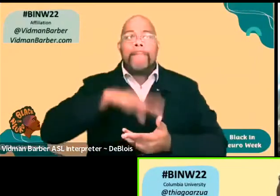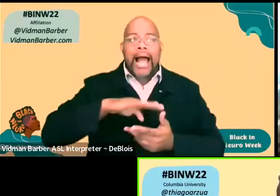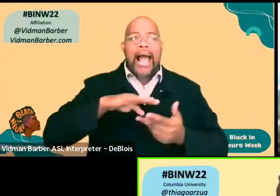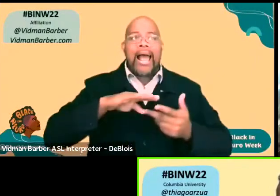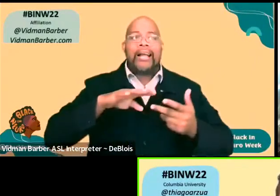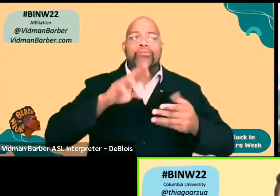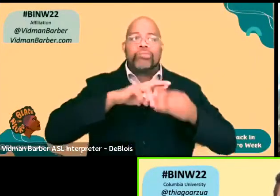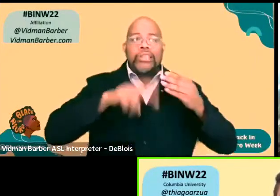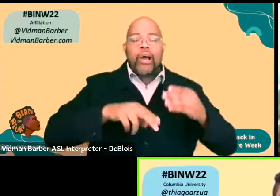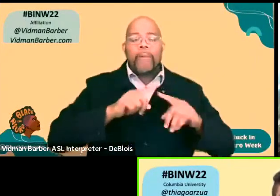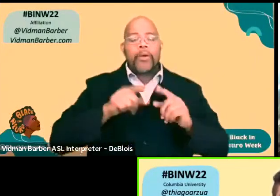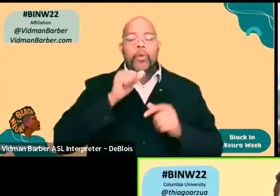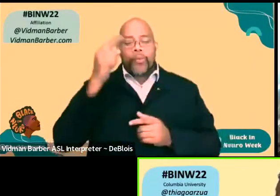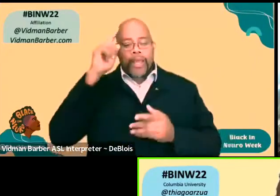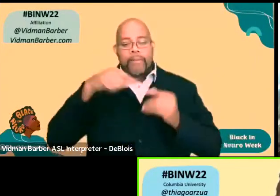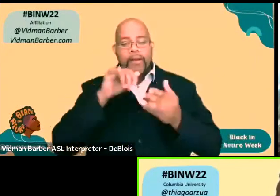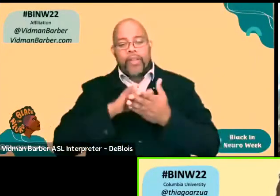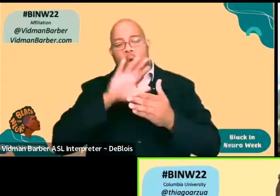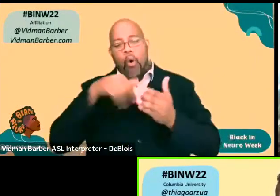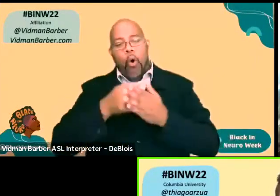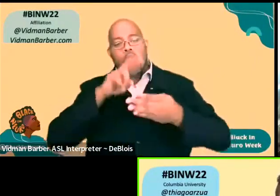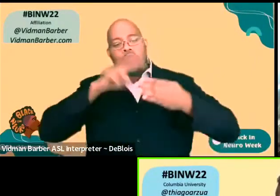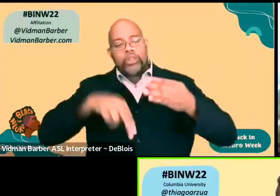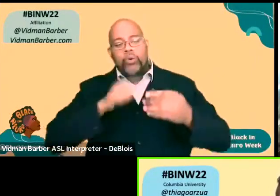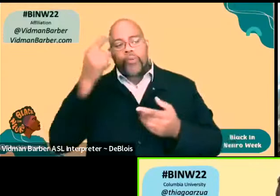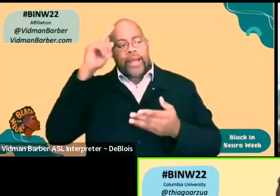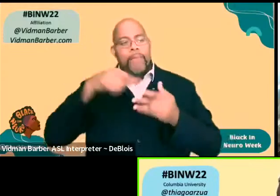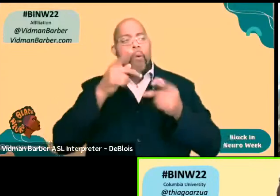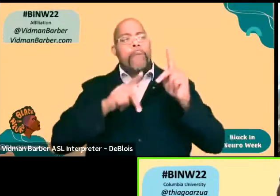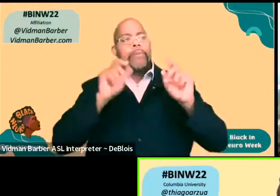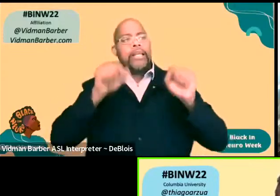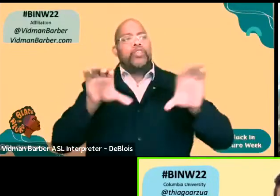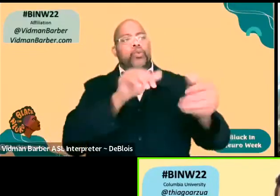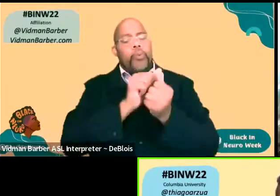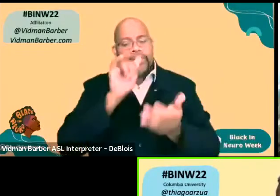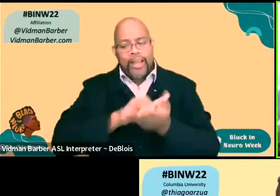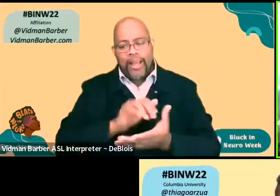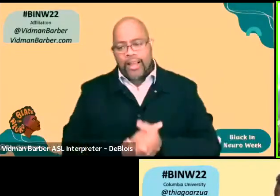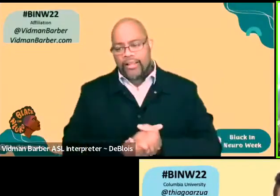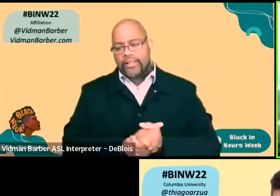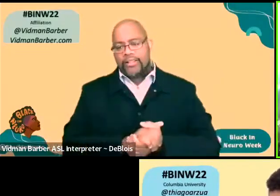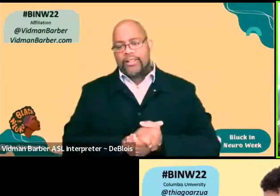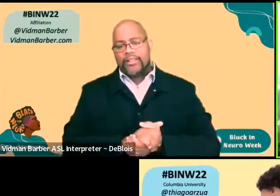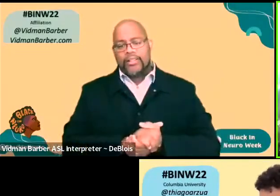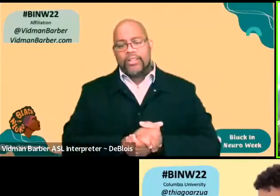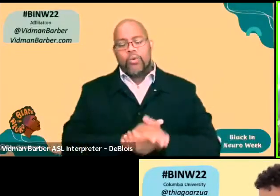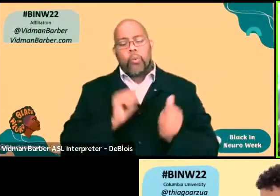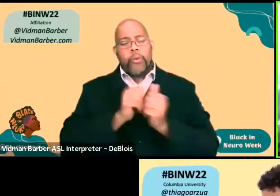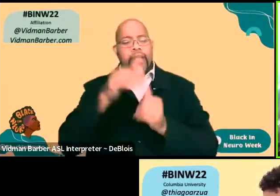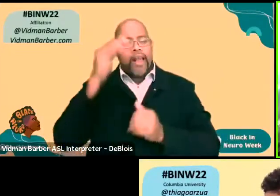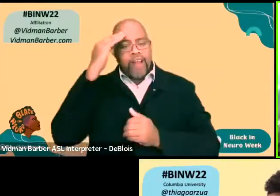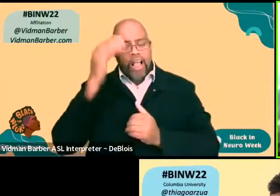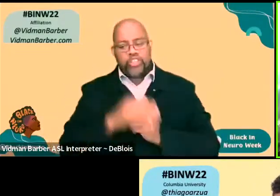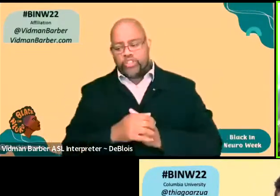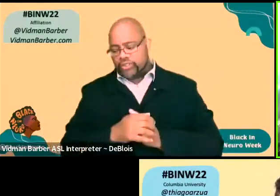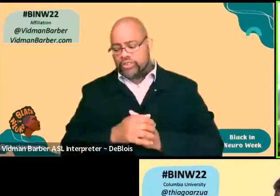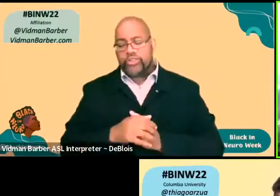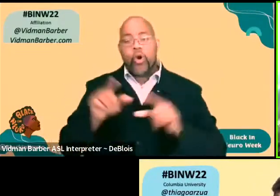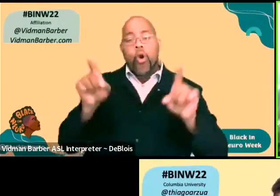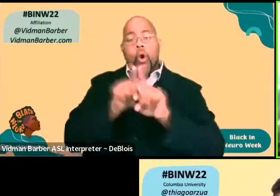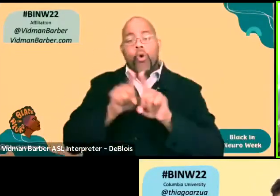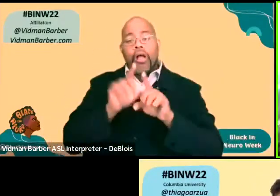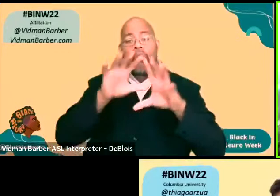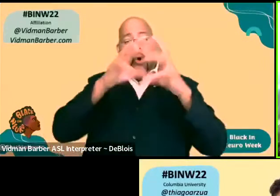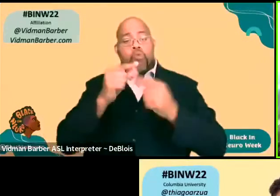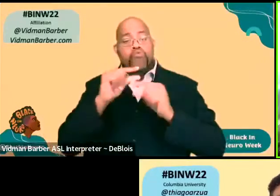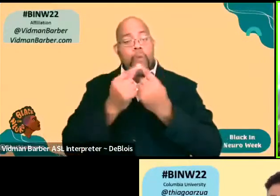just, you don't think about those consequences. You don't think about what people can do with this quote unquote knowledge. And there's also like a